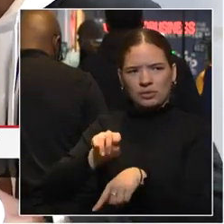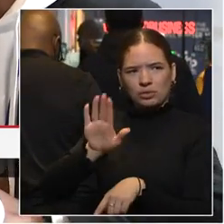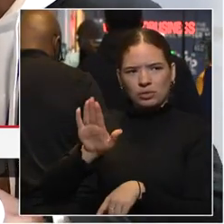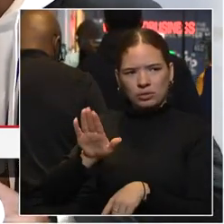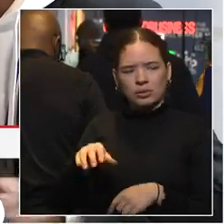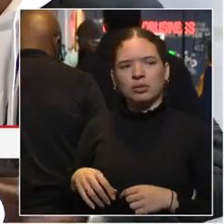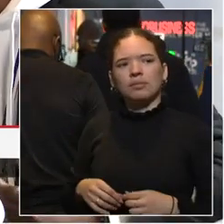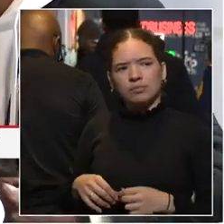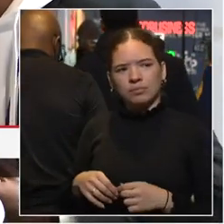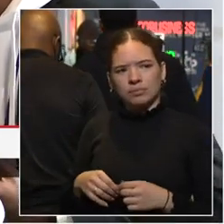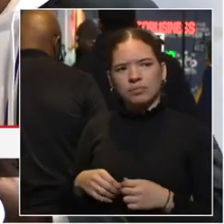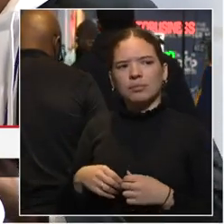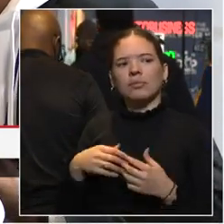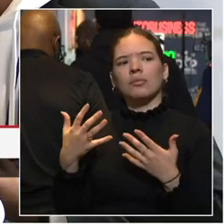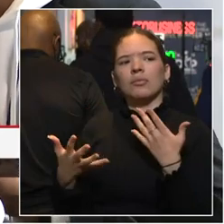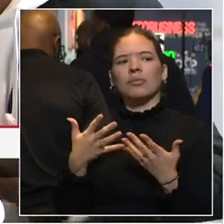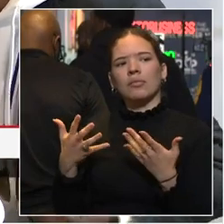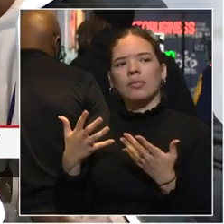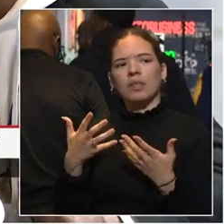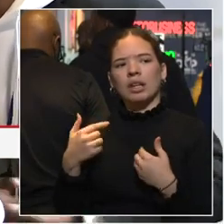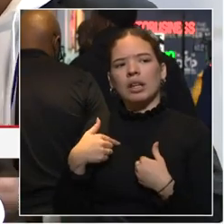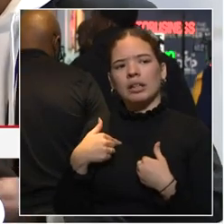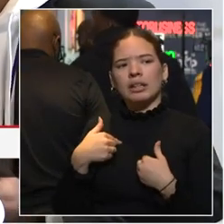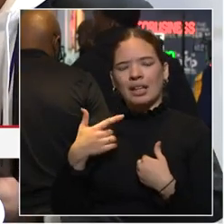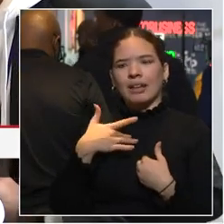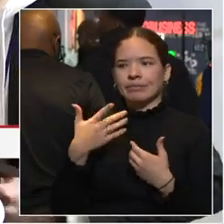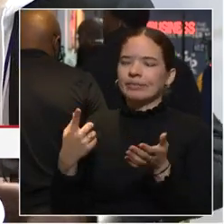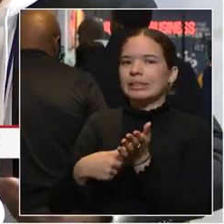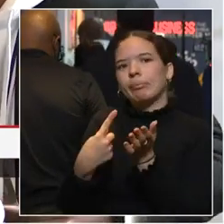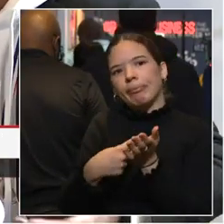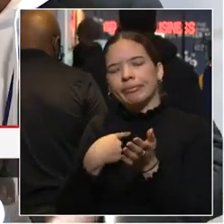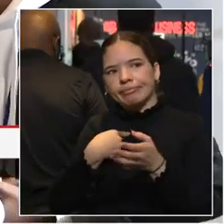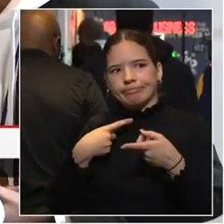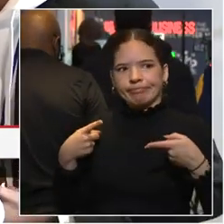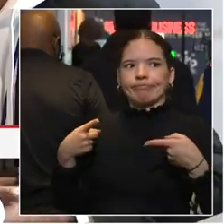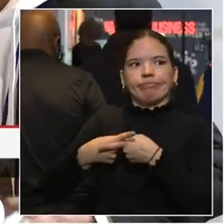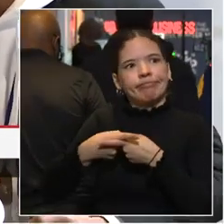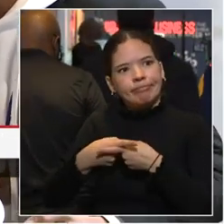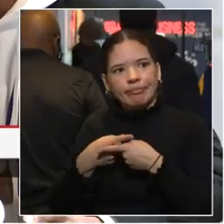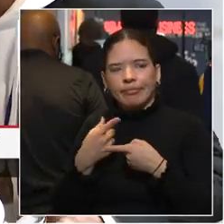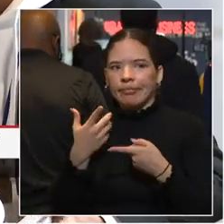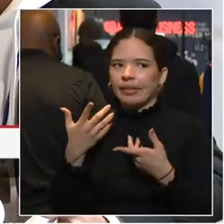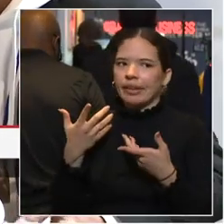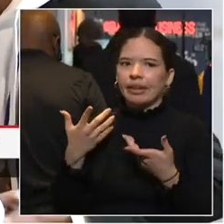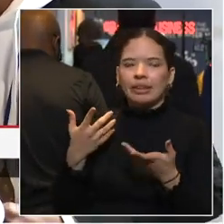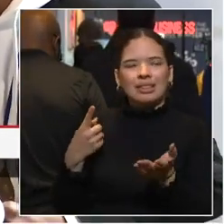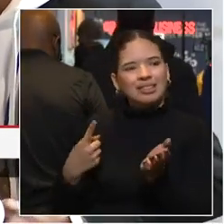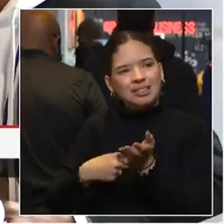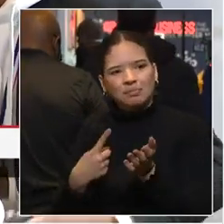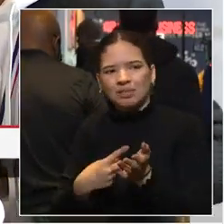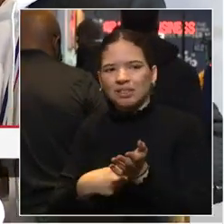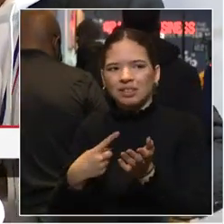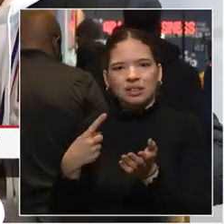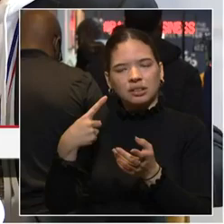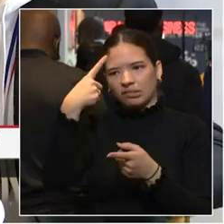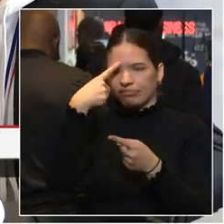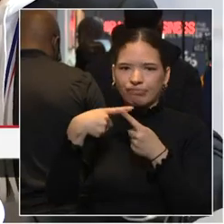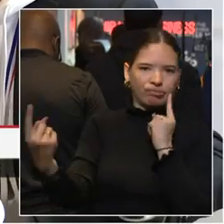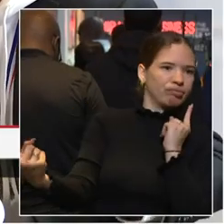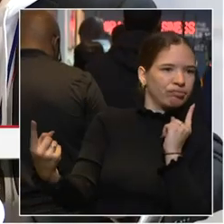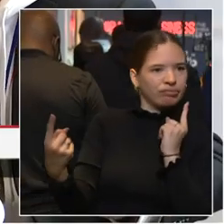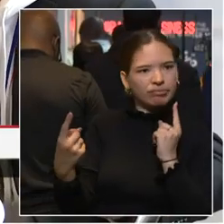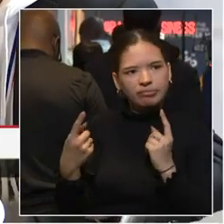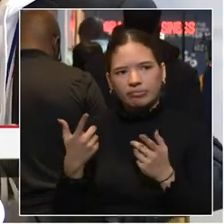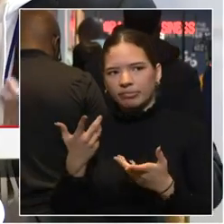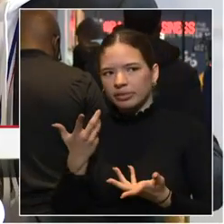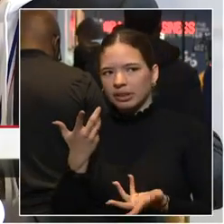times where we bump heads where we at, and there are different times where we might have different disagreements, but it's all for the betterment of